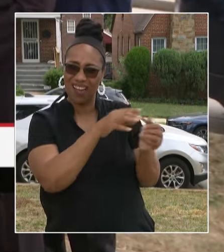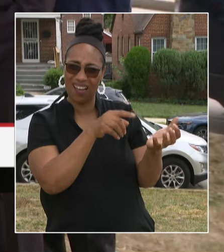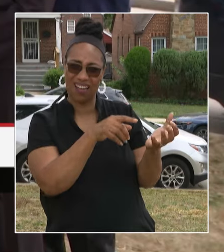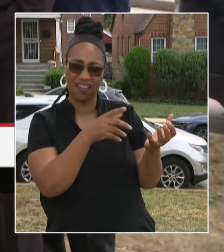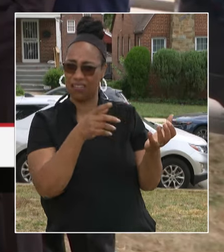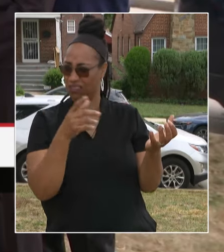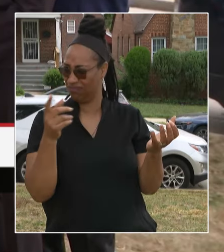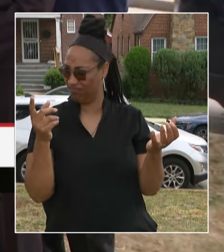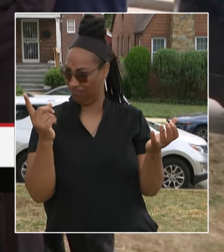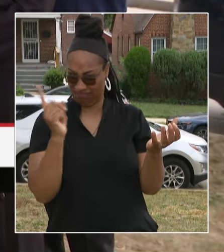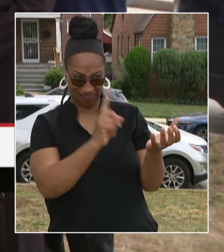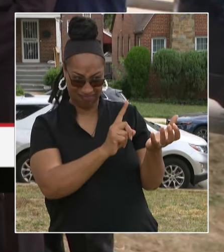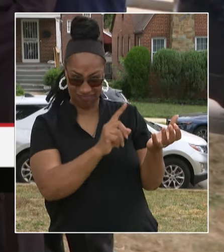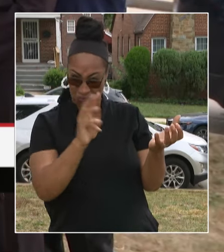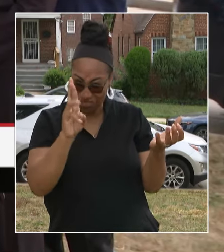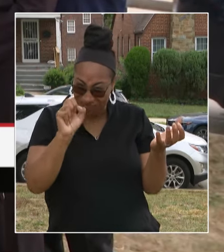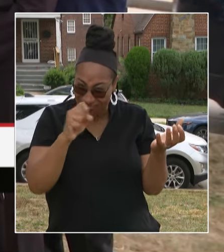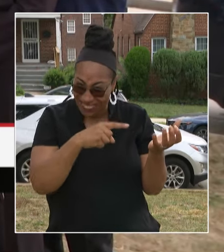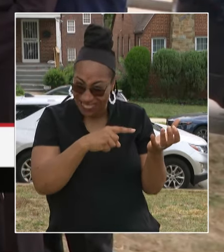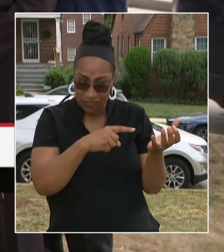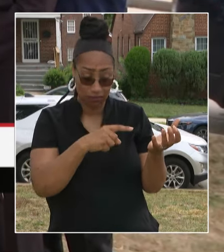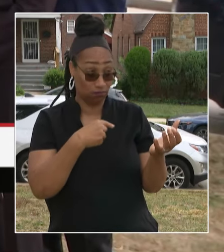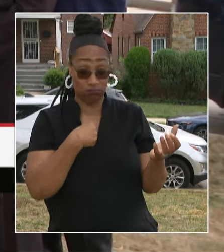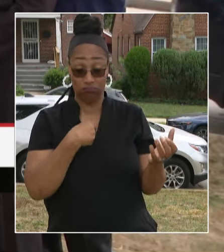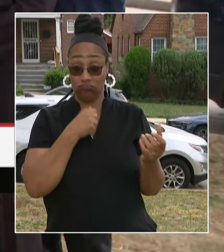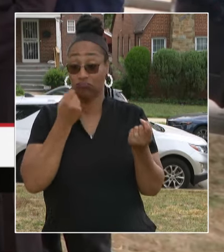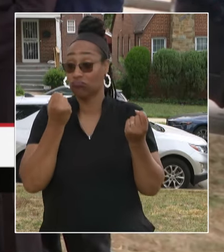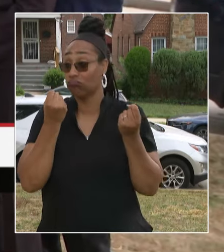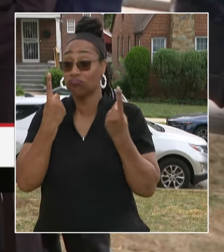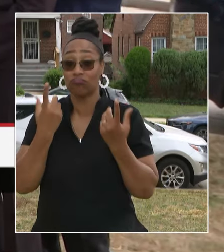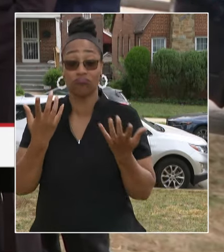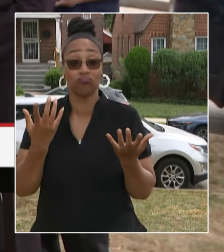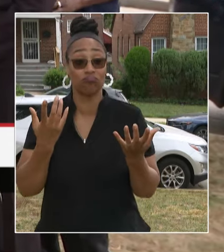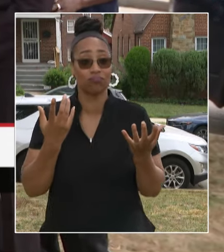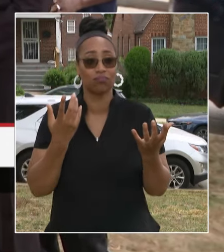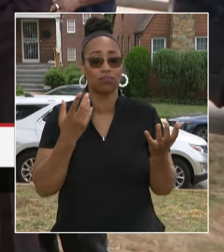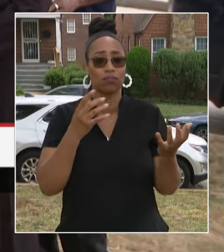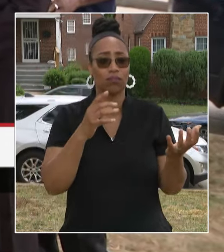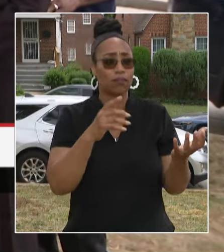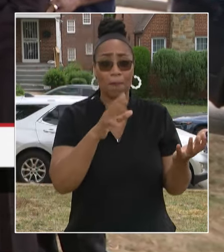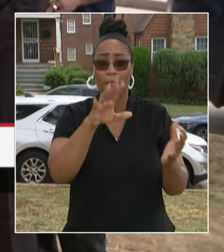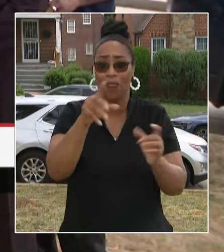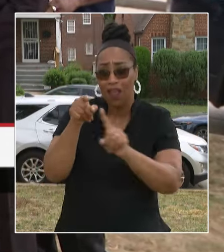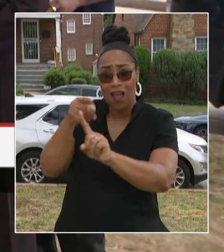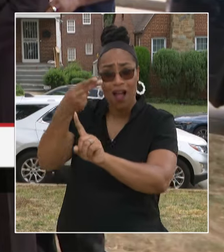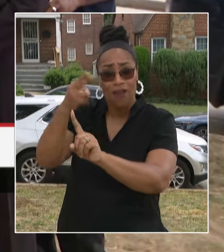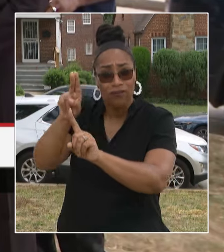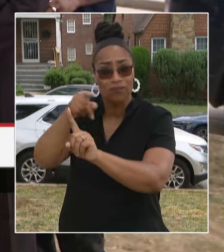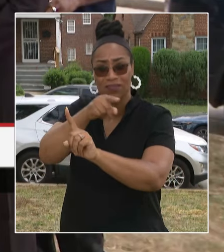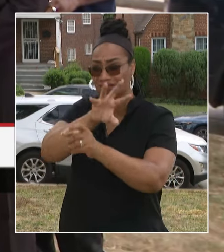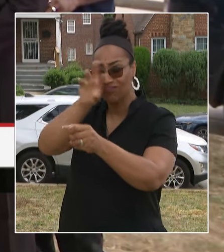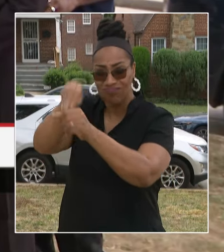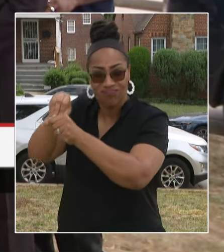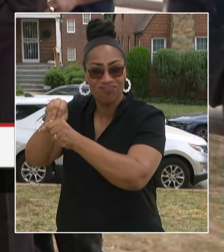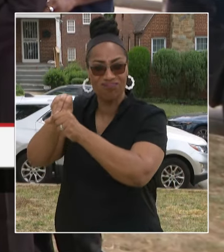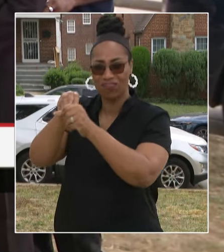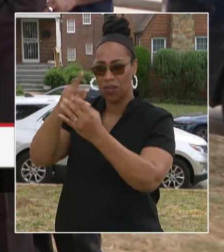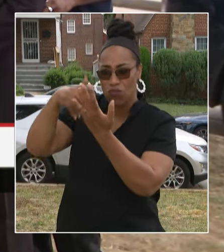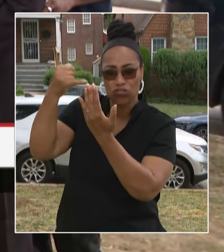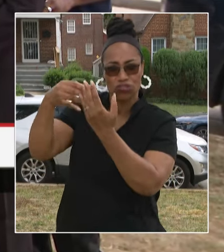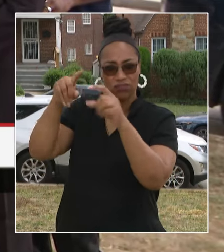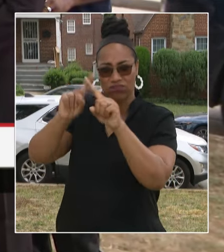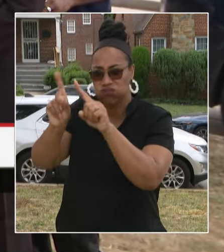dealing with things I didn't know about, and it was young individuals that he was working with, and they were dealing with engineering project, and that